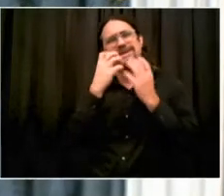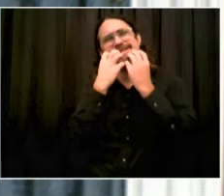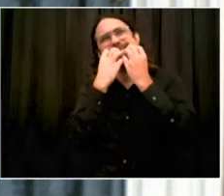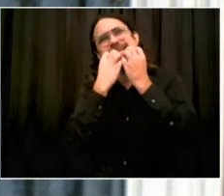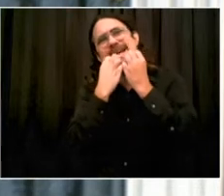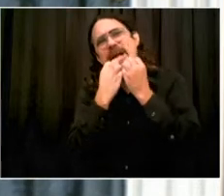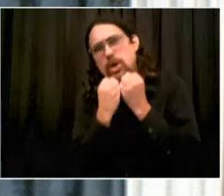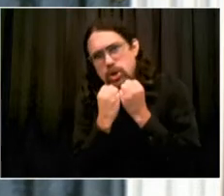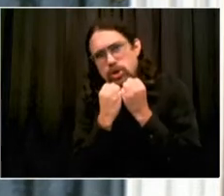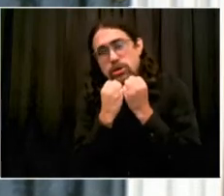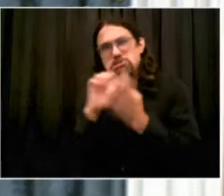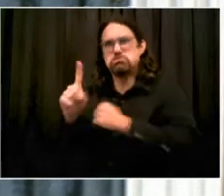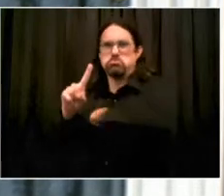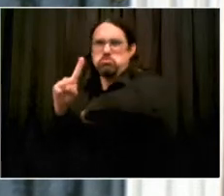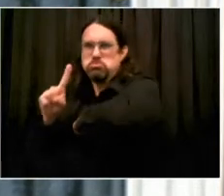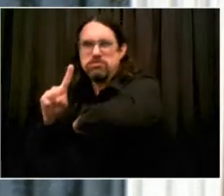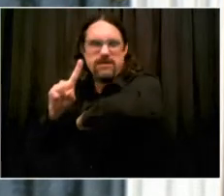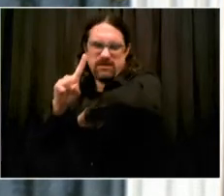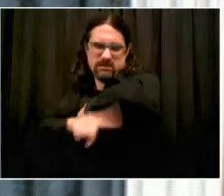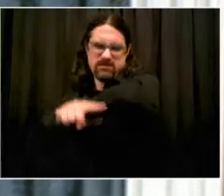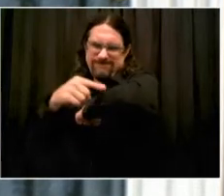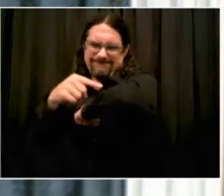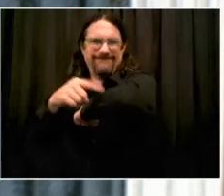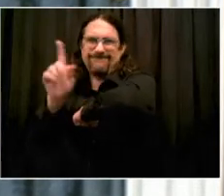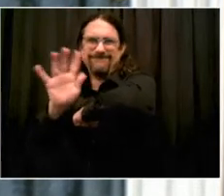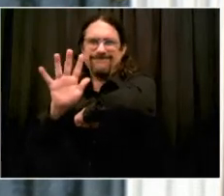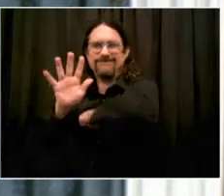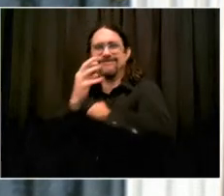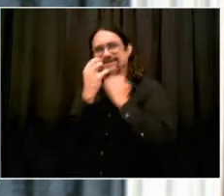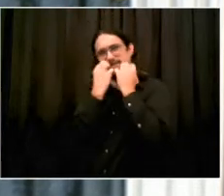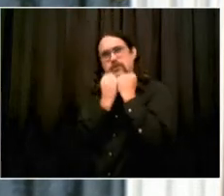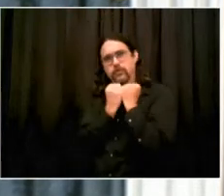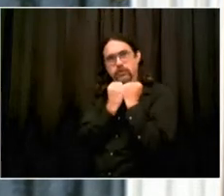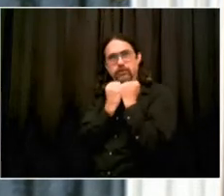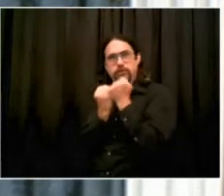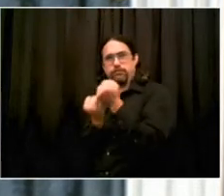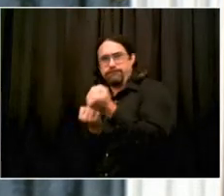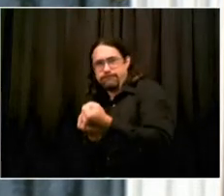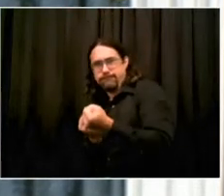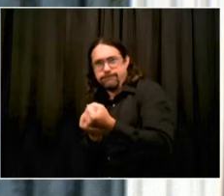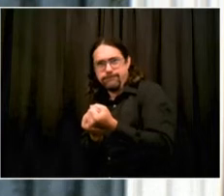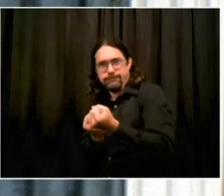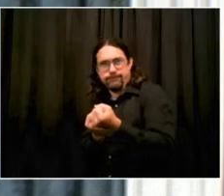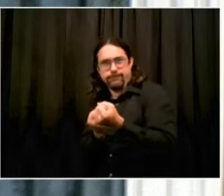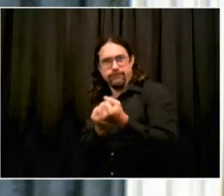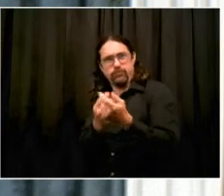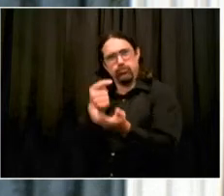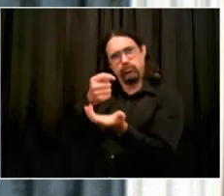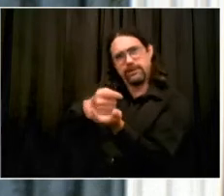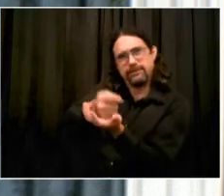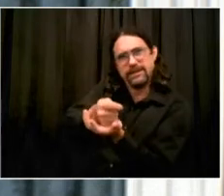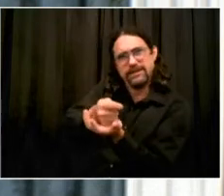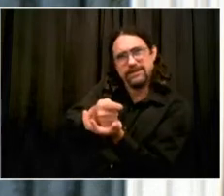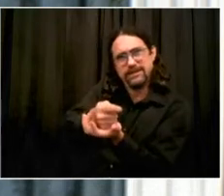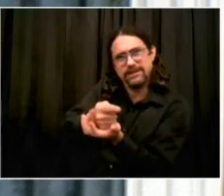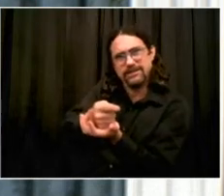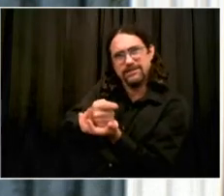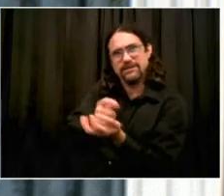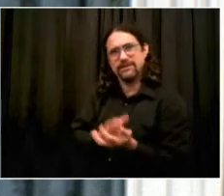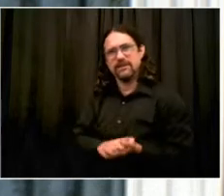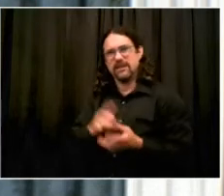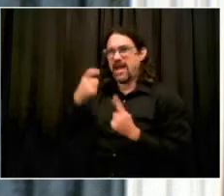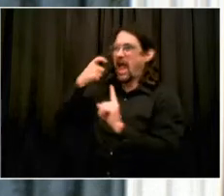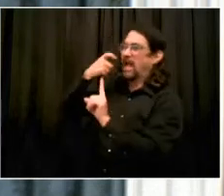the things that work from the public health perspective with respect to addiction. And so the department